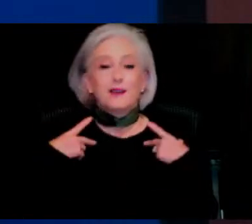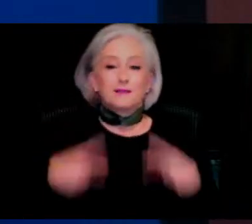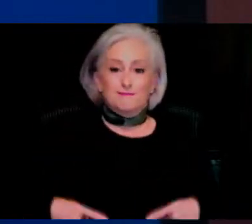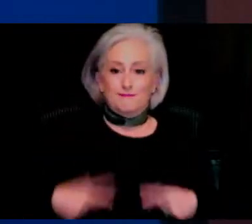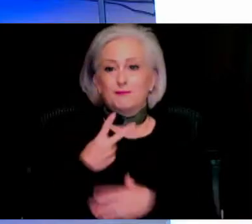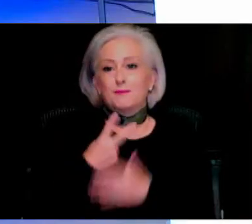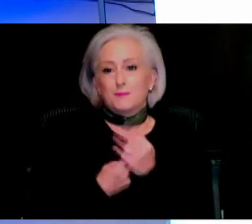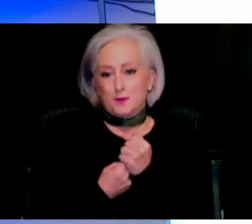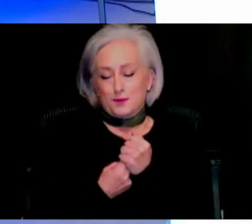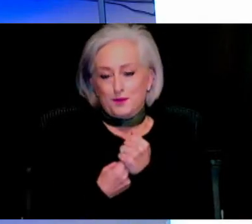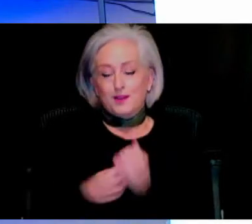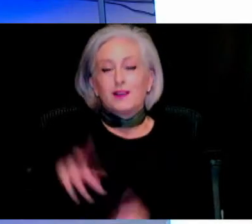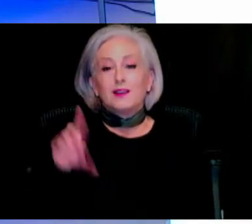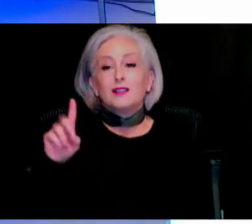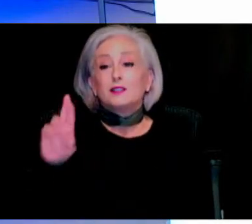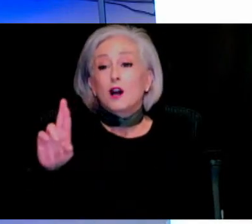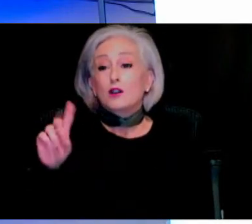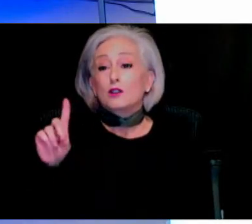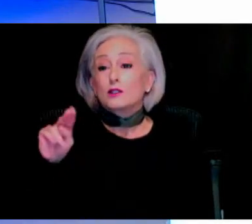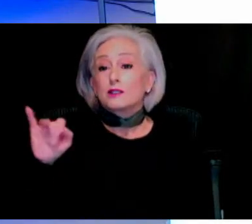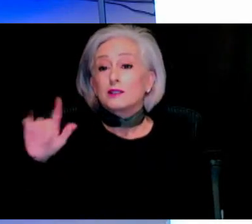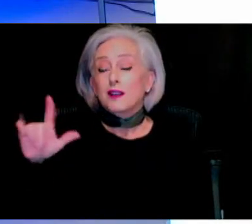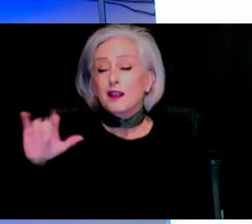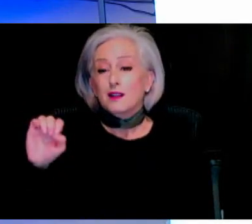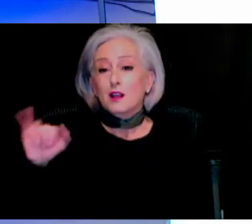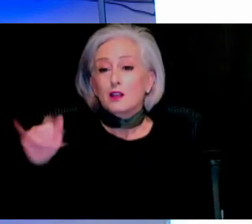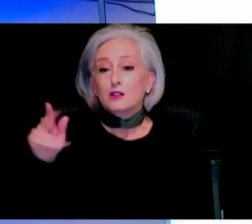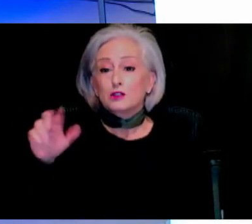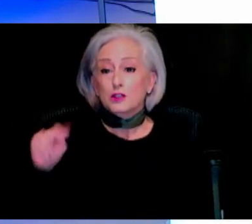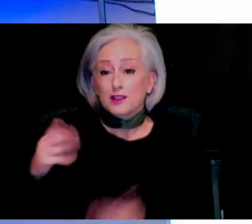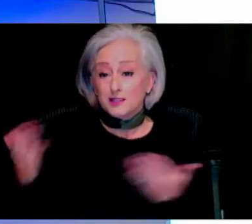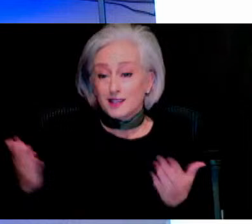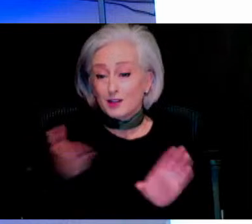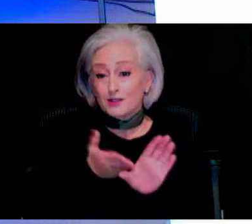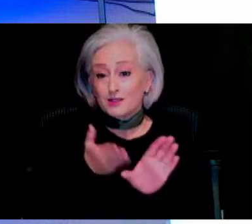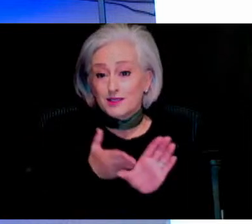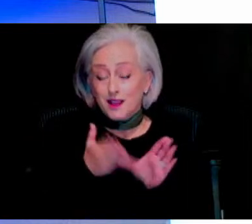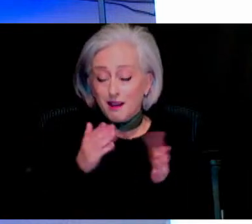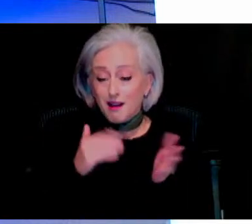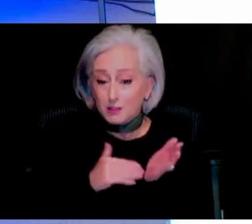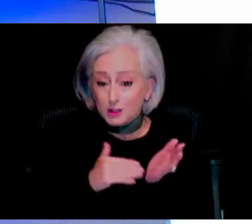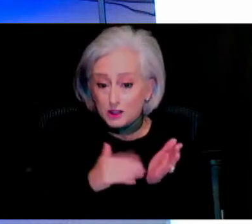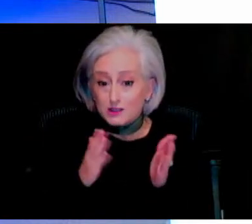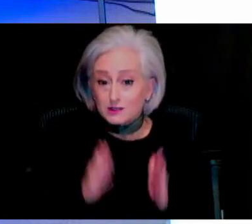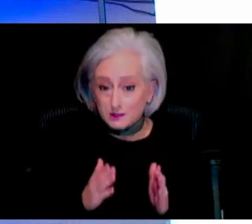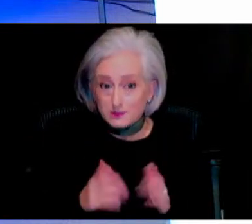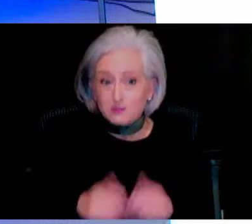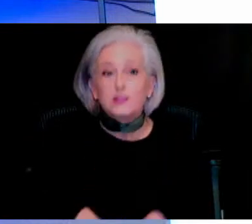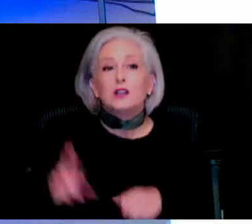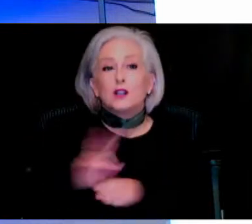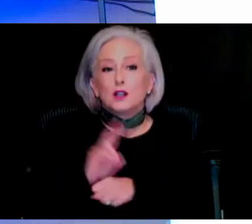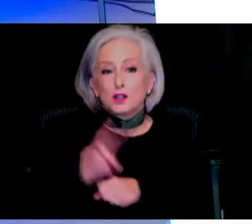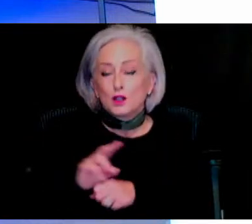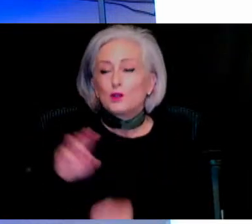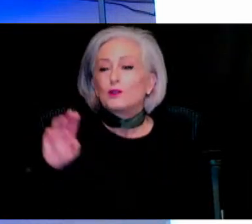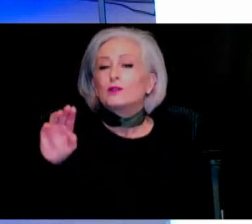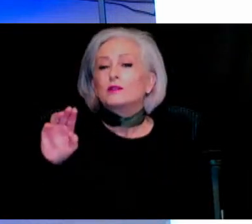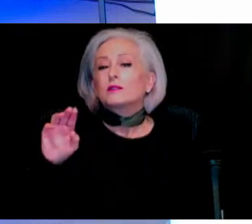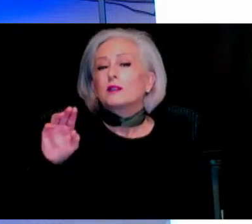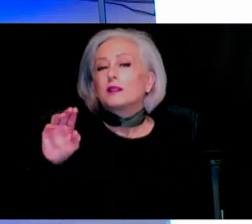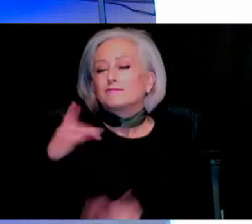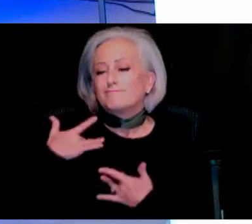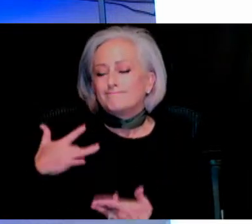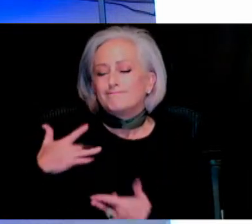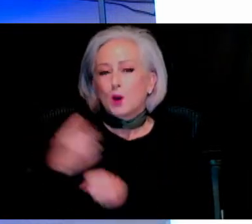Johnson. She's a psychologist here at the health system. She mainly works with adolescents and youth out at our Marillac campus. Good morning to you, by the way. Good morning. Hey,